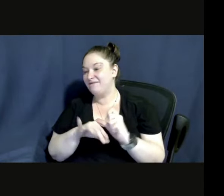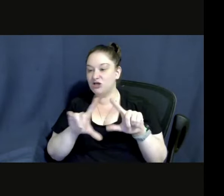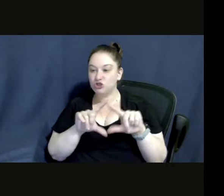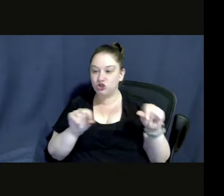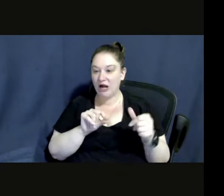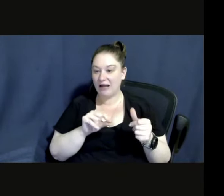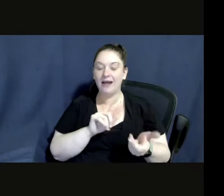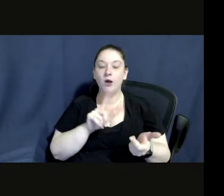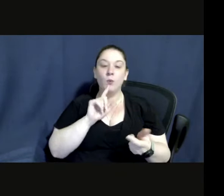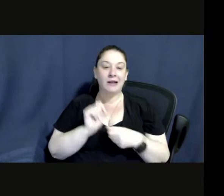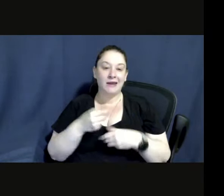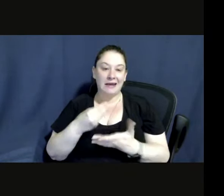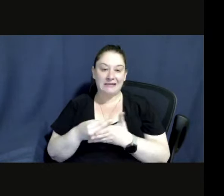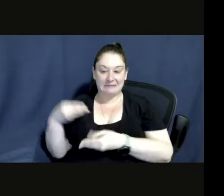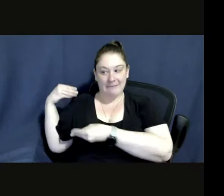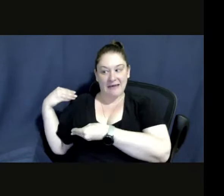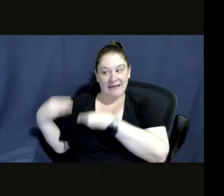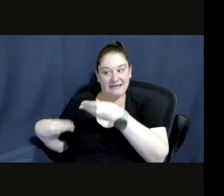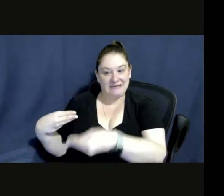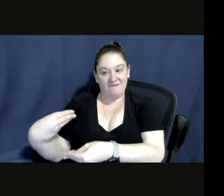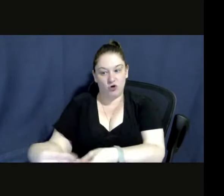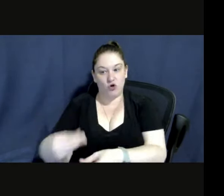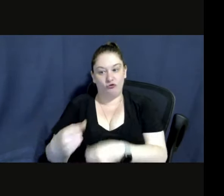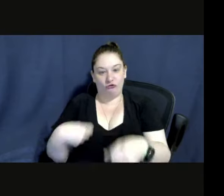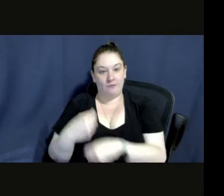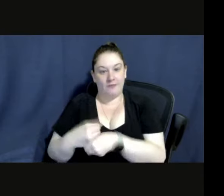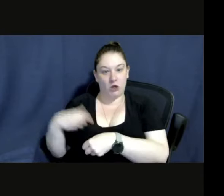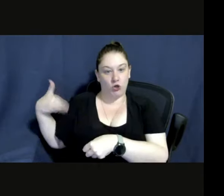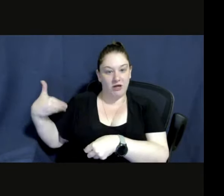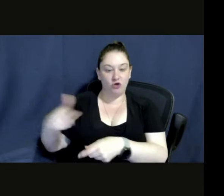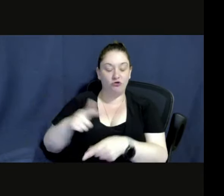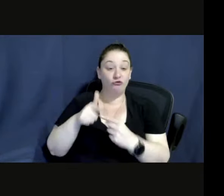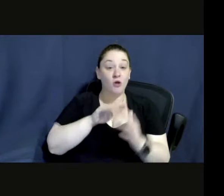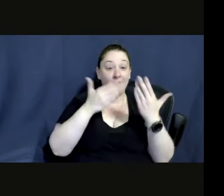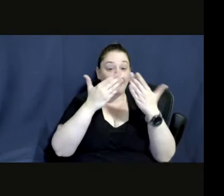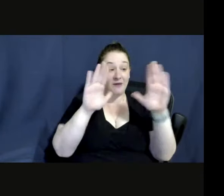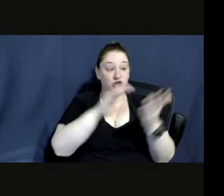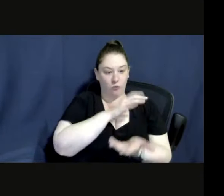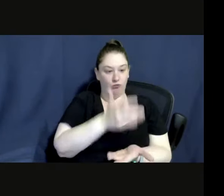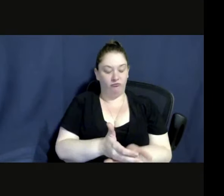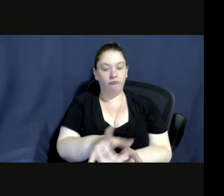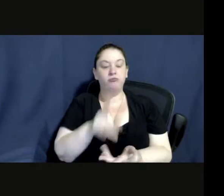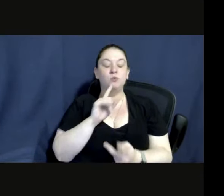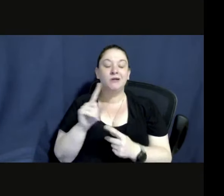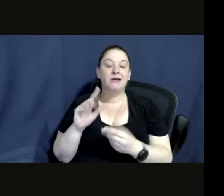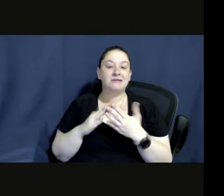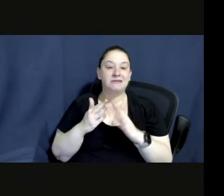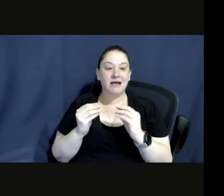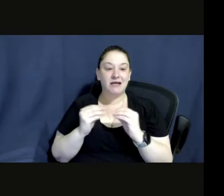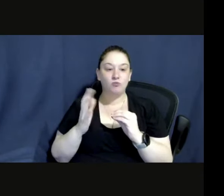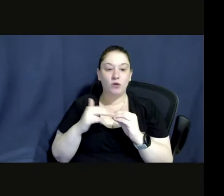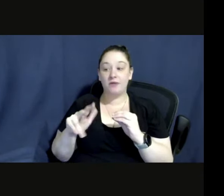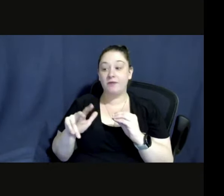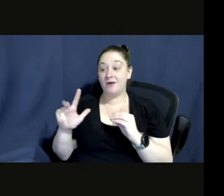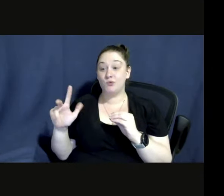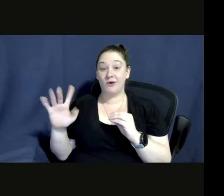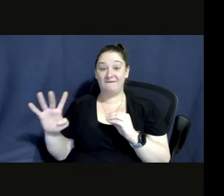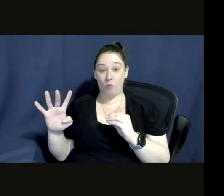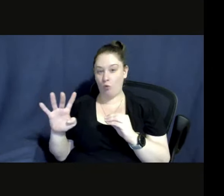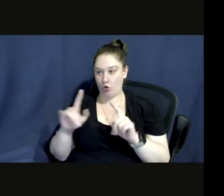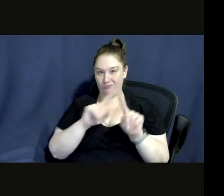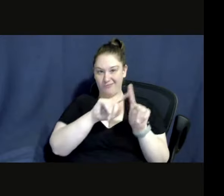that's carried over from year to year in the general fund. The city has more than 24 funds. The general fund is just one of